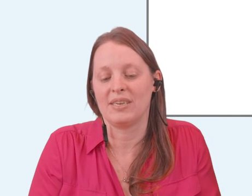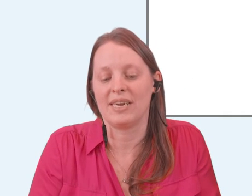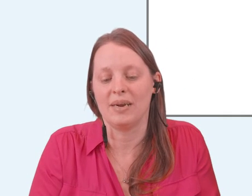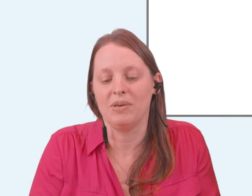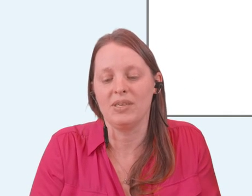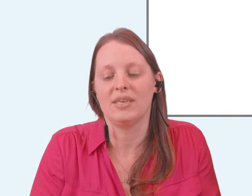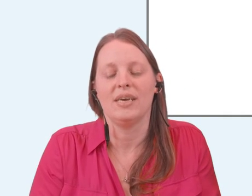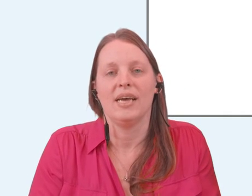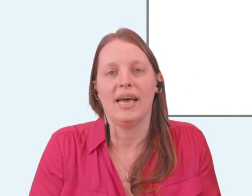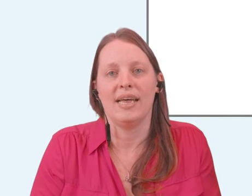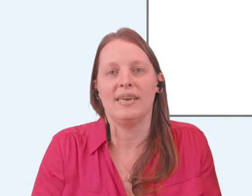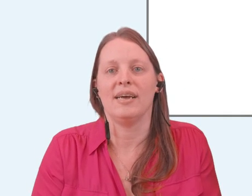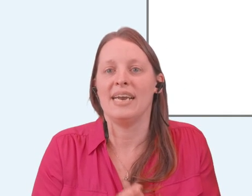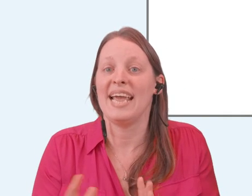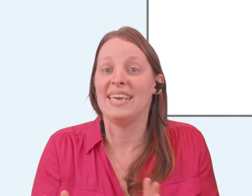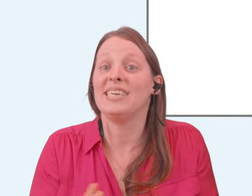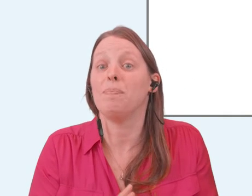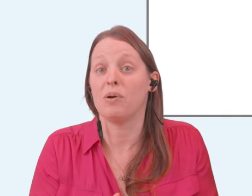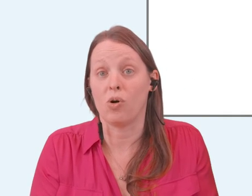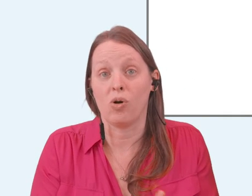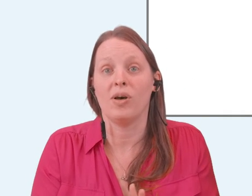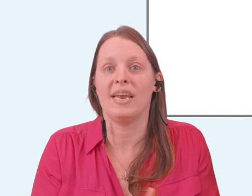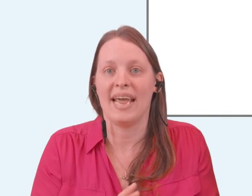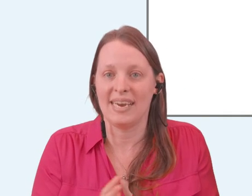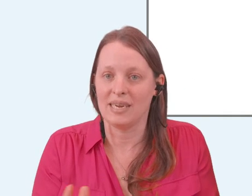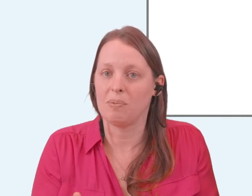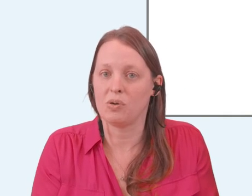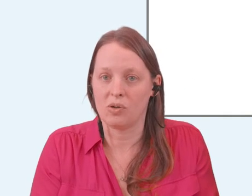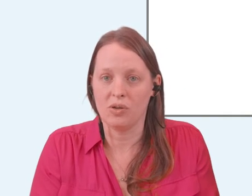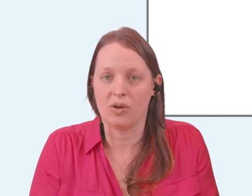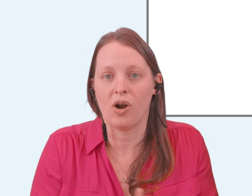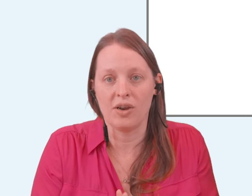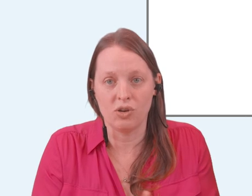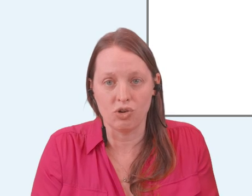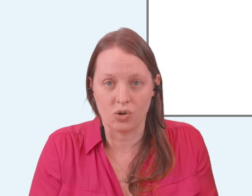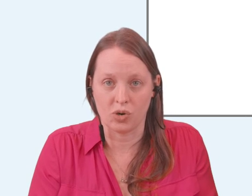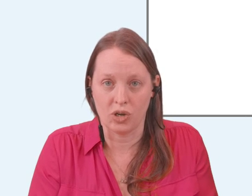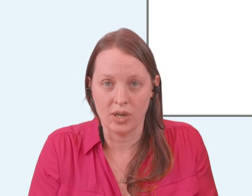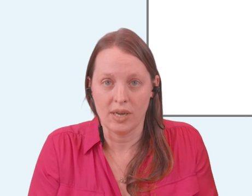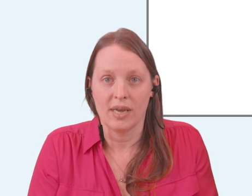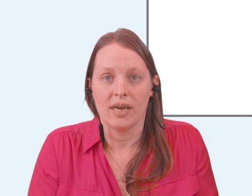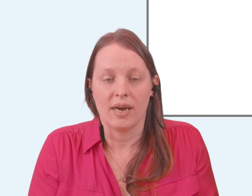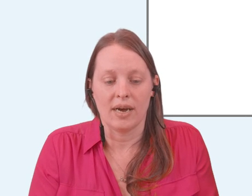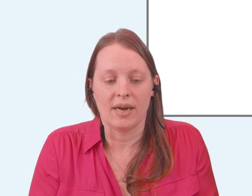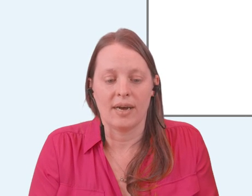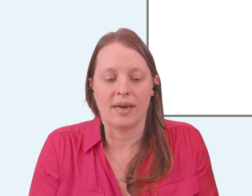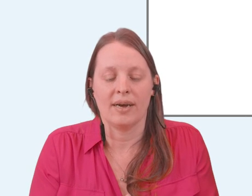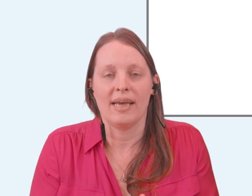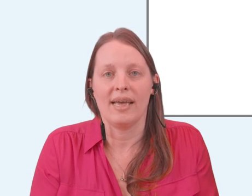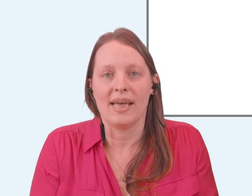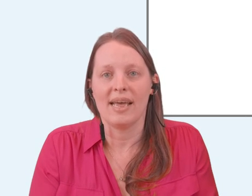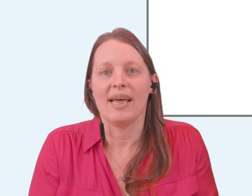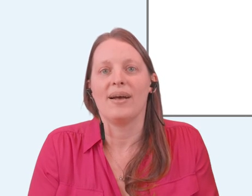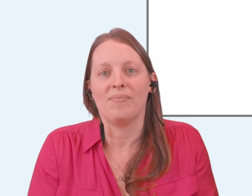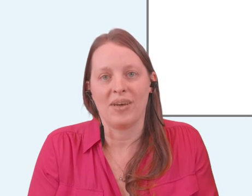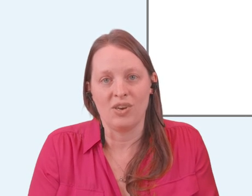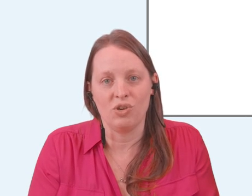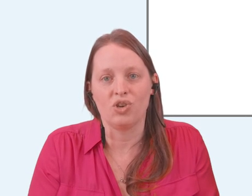agiotropic nystagmus and an Just atypical or unusual an